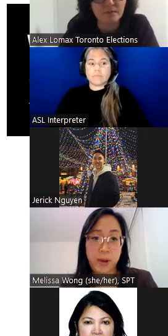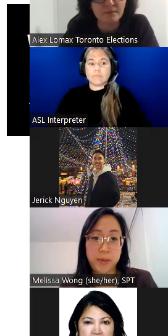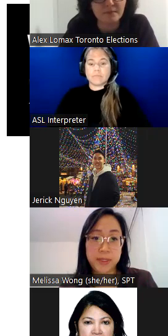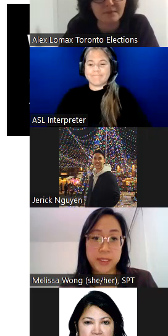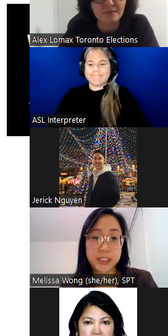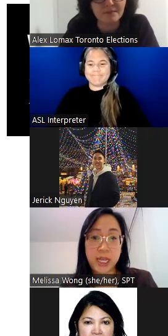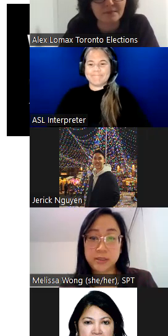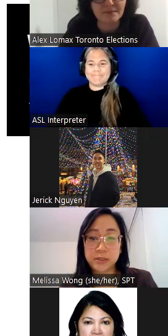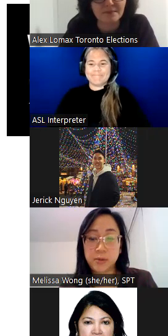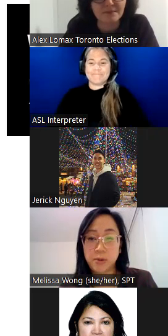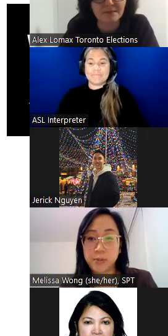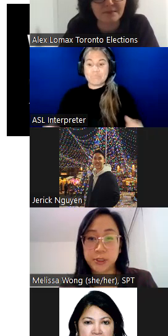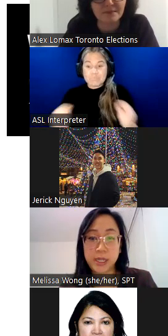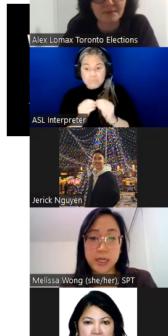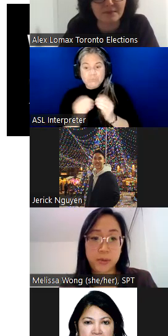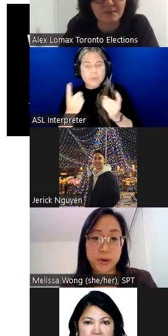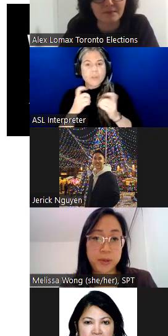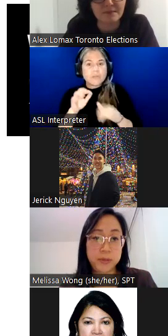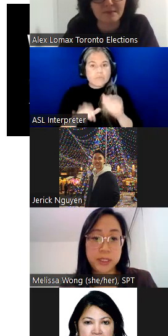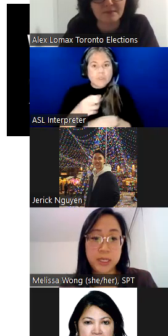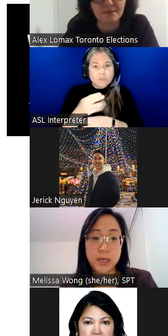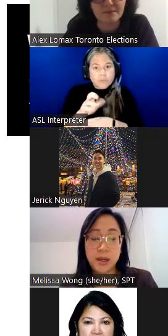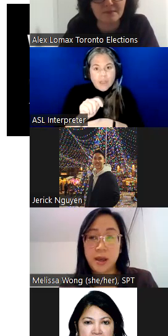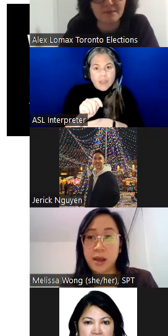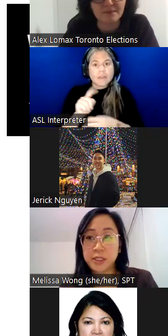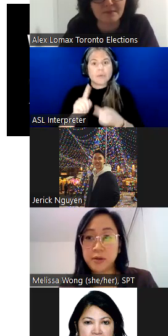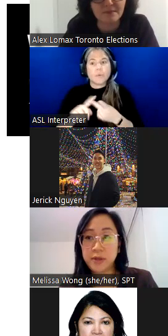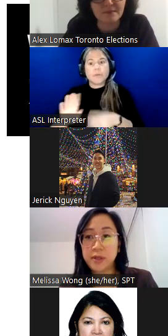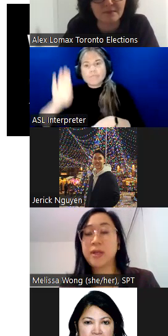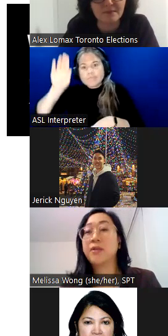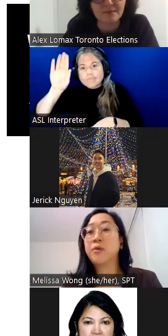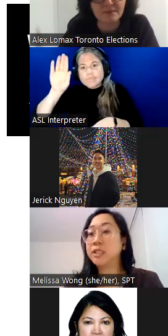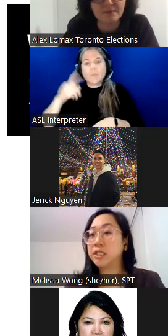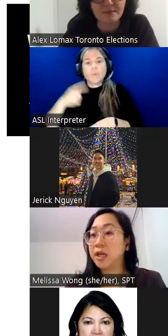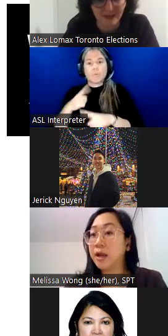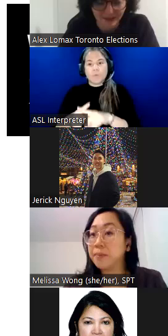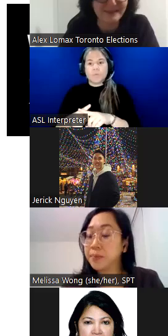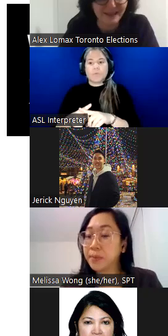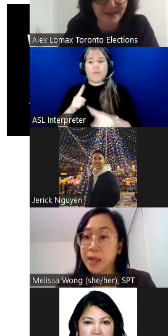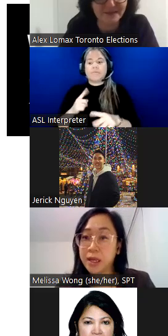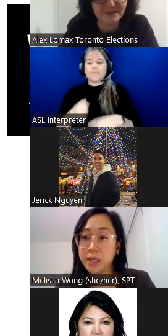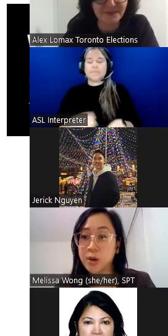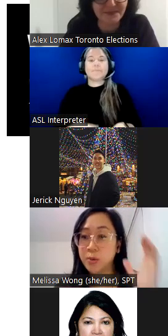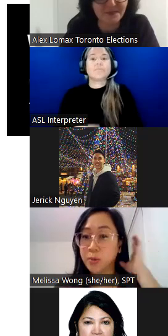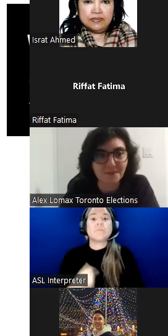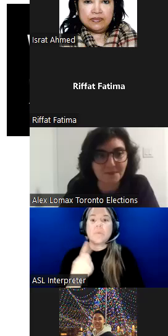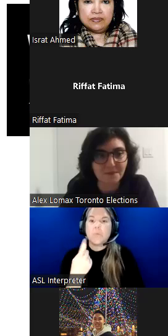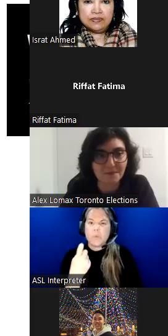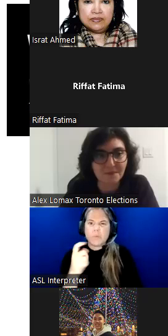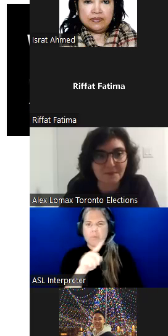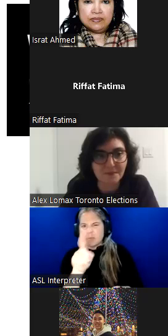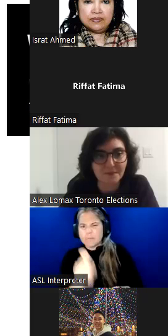Feel free to pop them into the chat or put your hand up or unmute. I do have another question. I